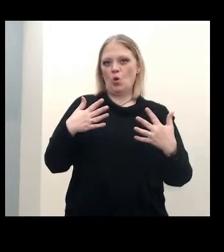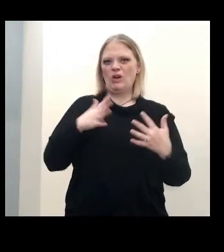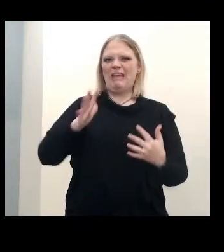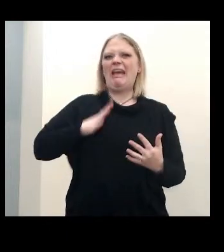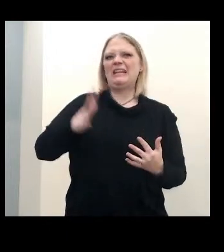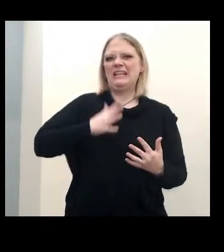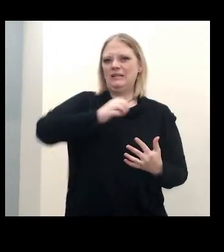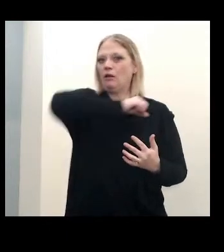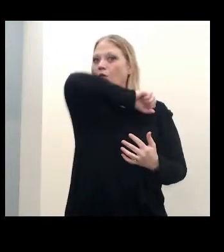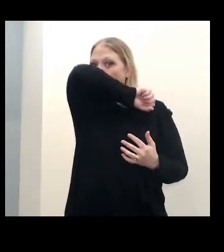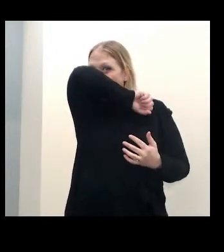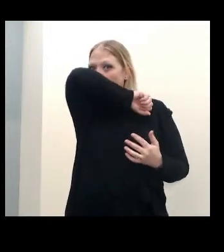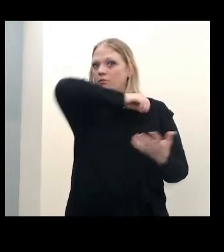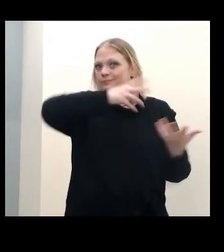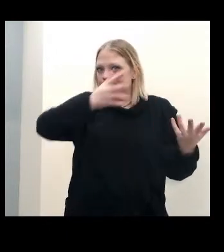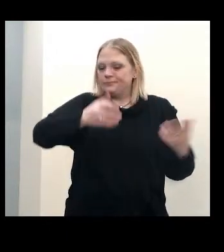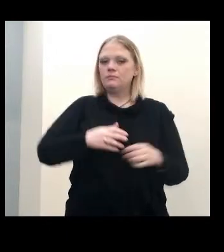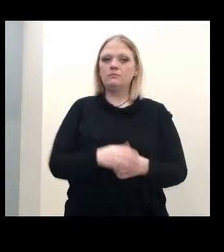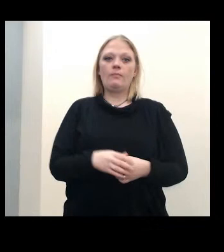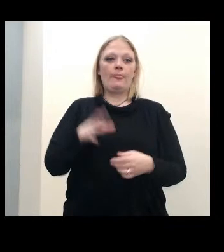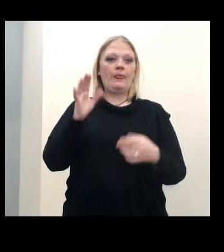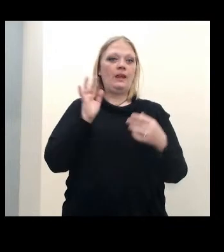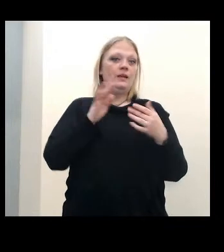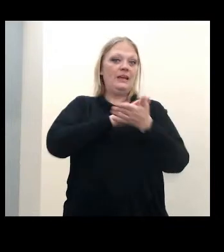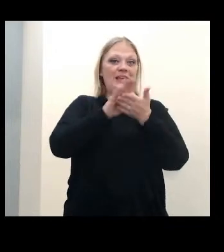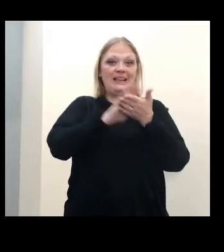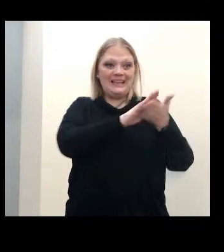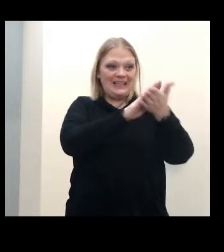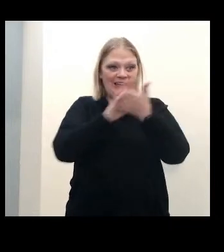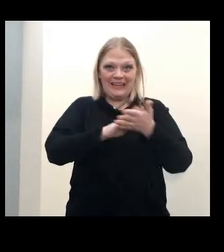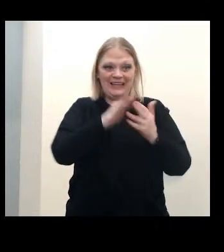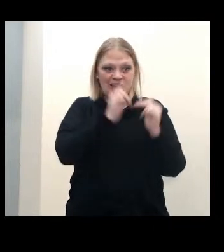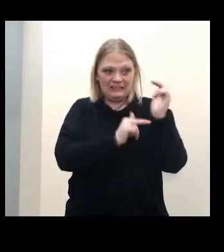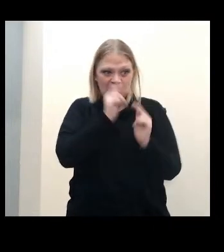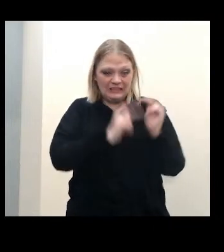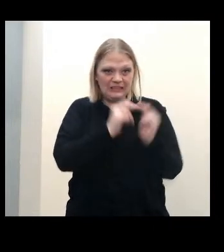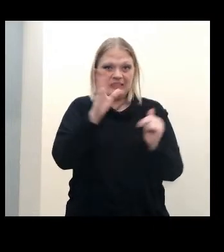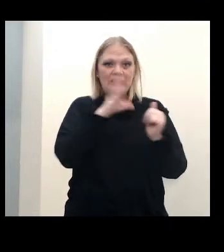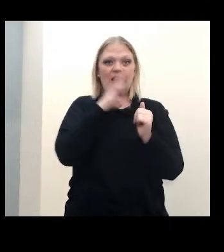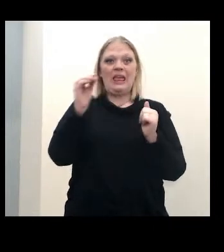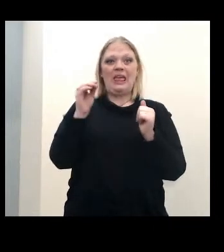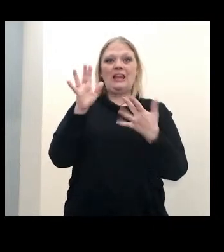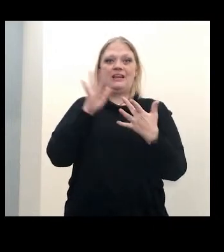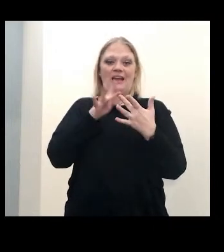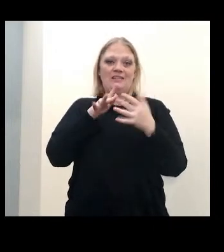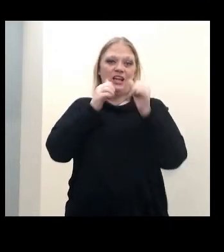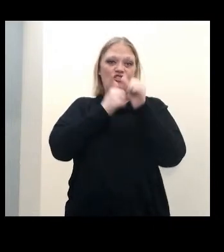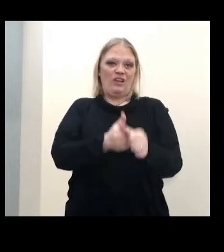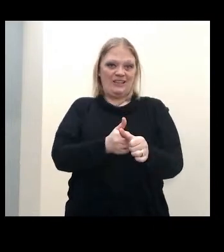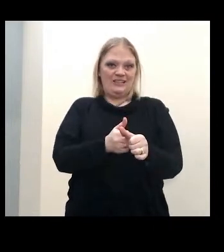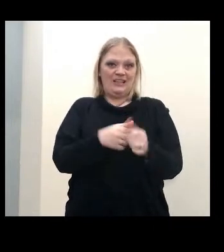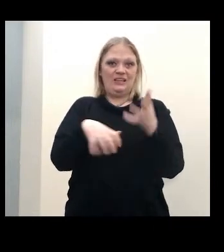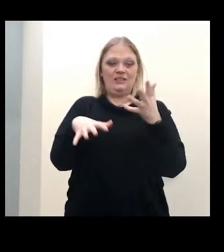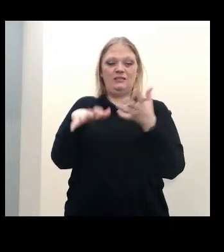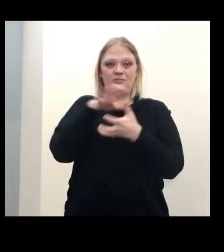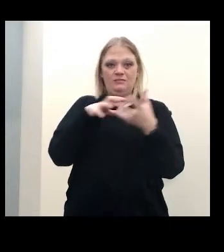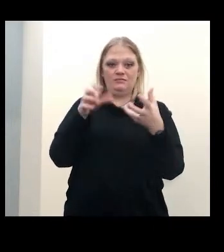maintaining healthy facilities, and contact tracing in combination with isolation and quarantine. So we really